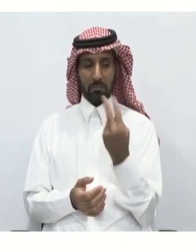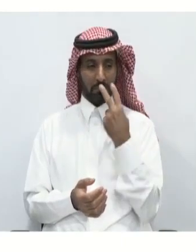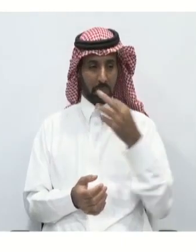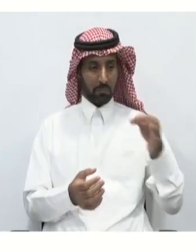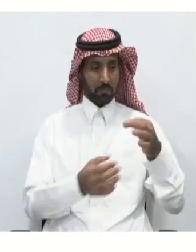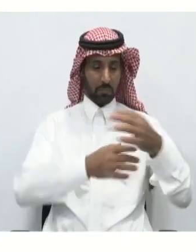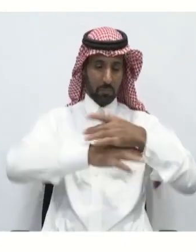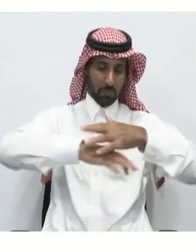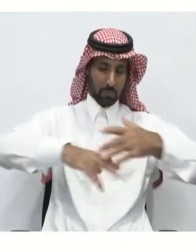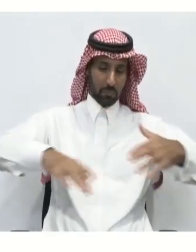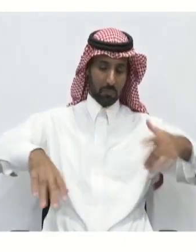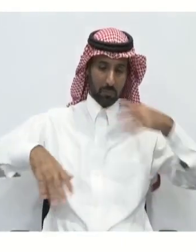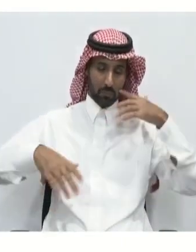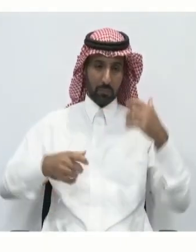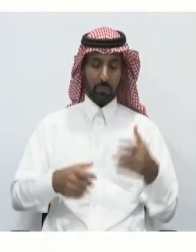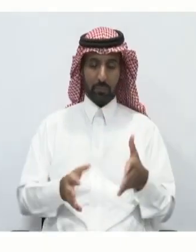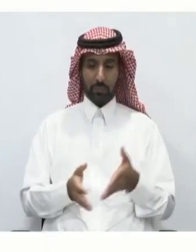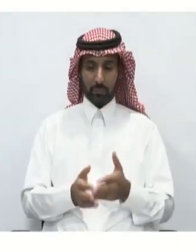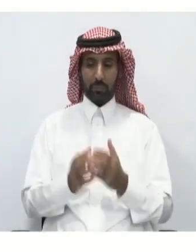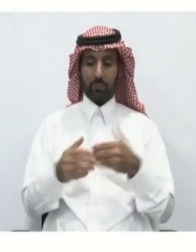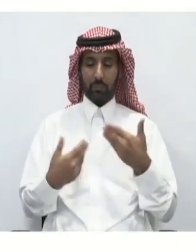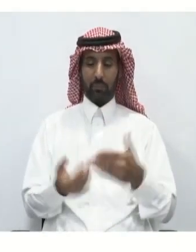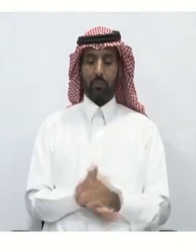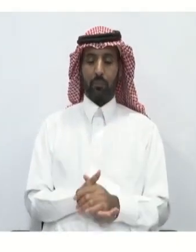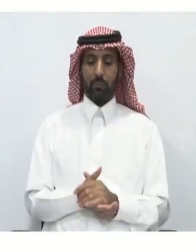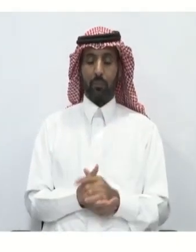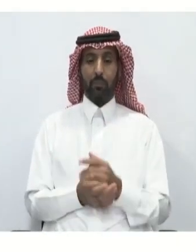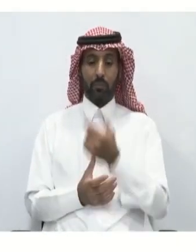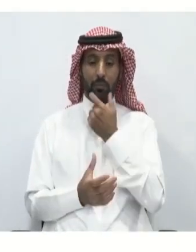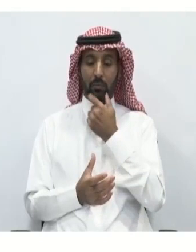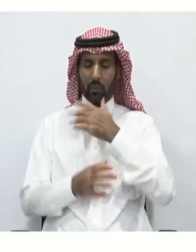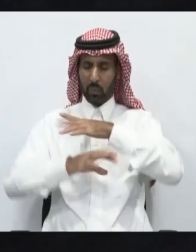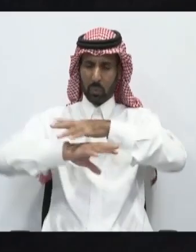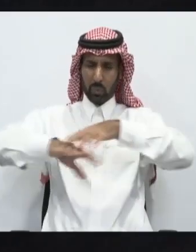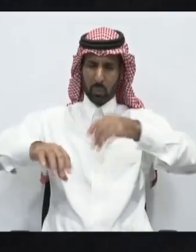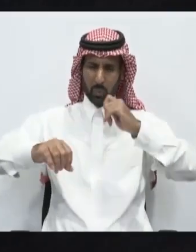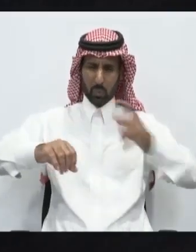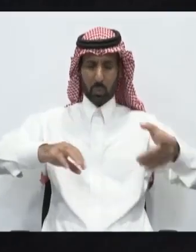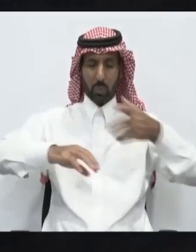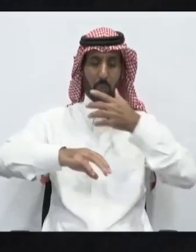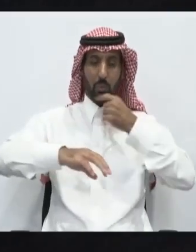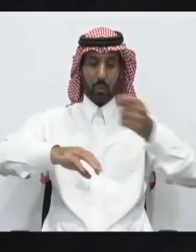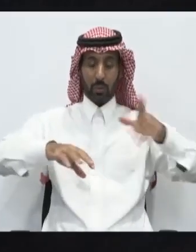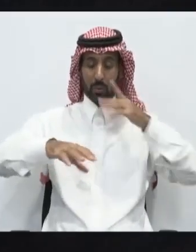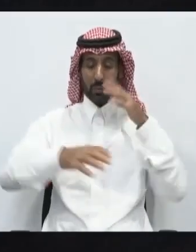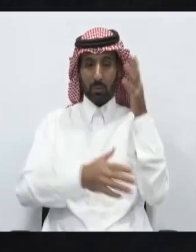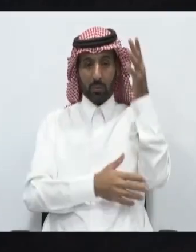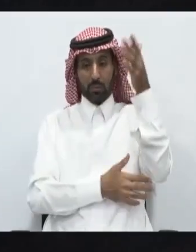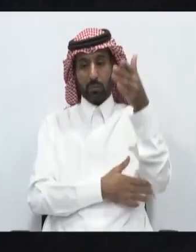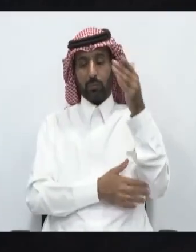The pristine beaches, as we mentioned before. Also, Riyadh Desert. You can ride camels even in